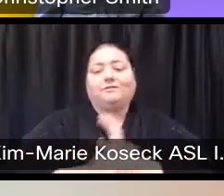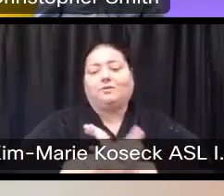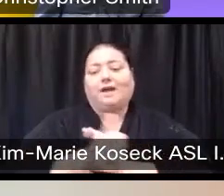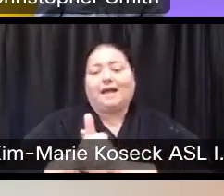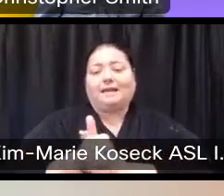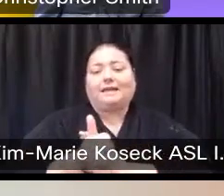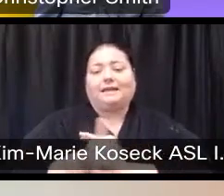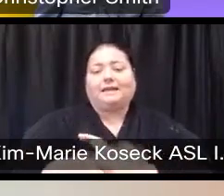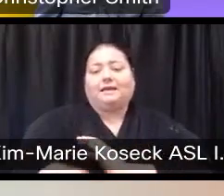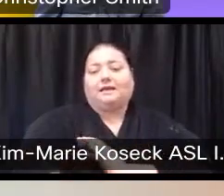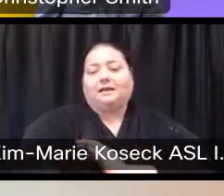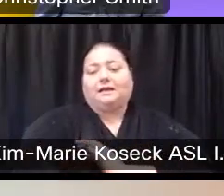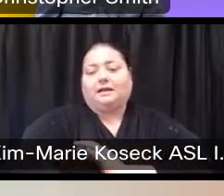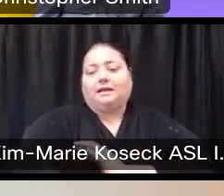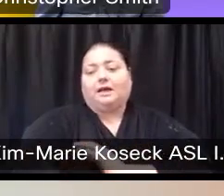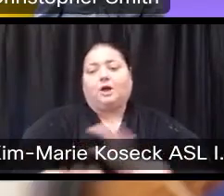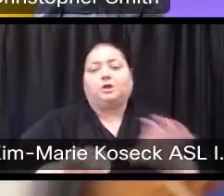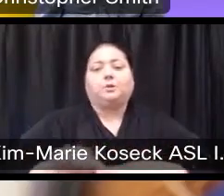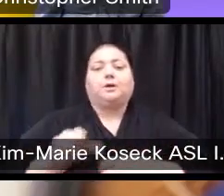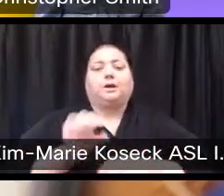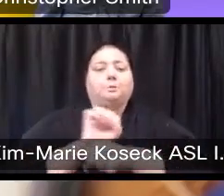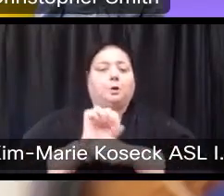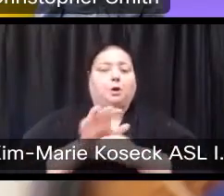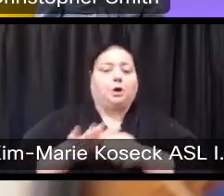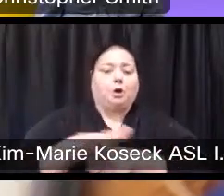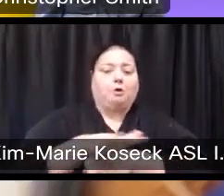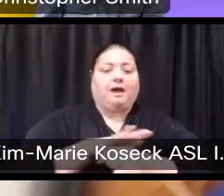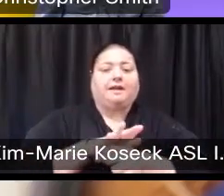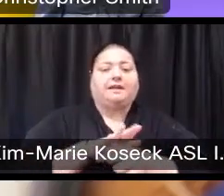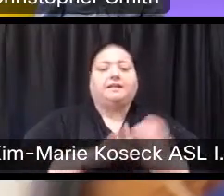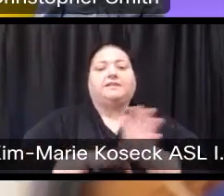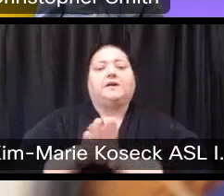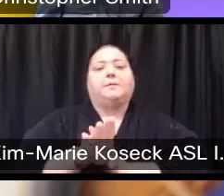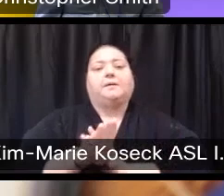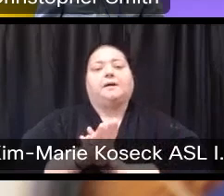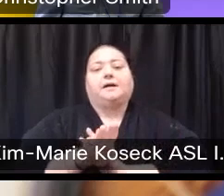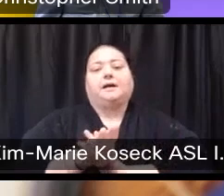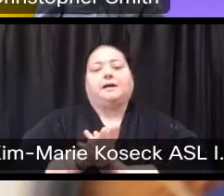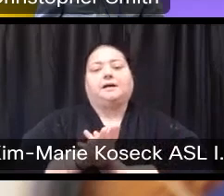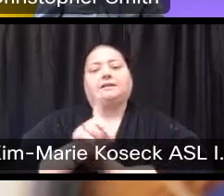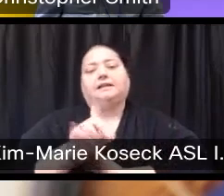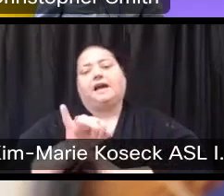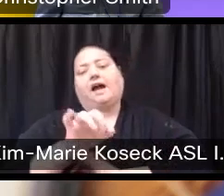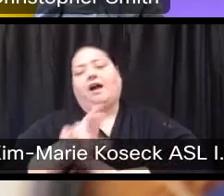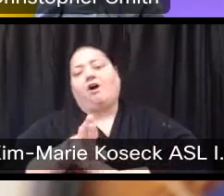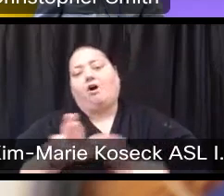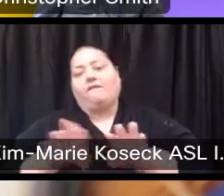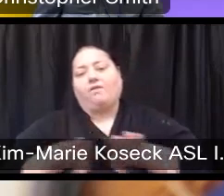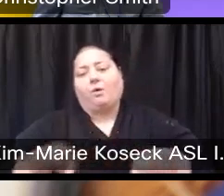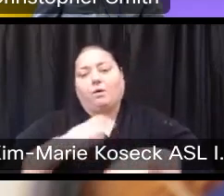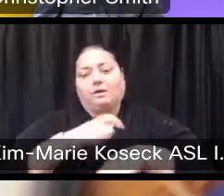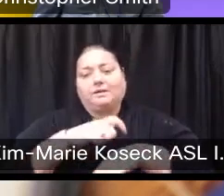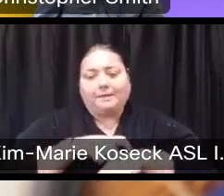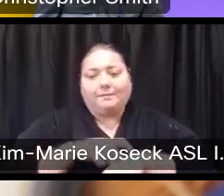any if you guys are doing any work around using developmental and relational models like DIR floor time and